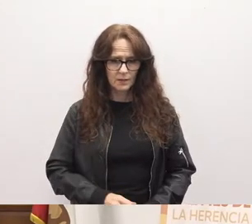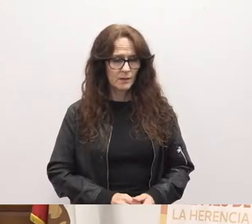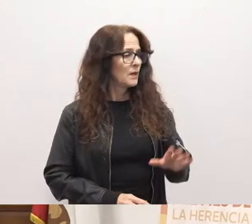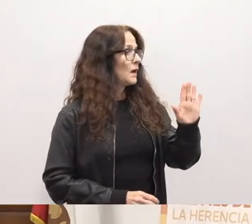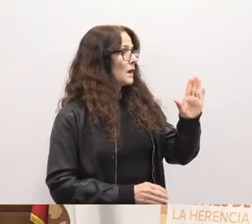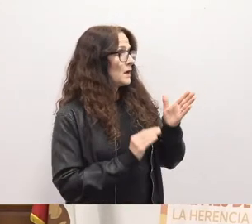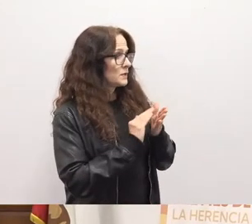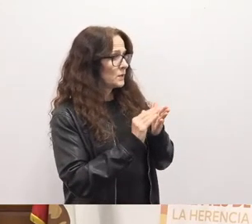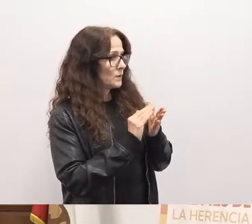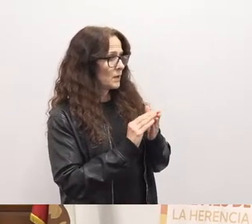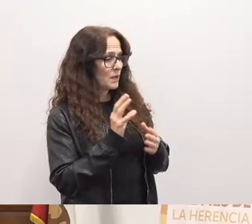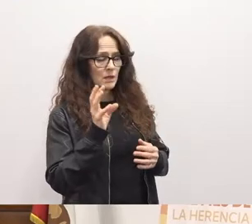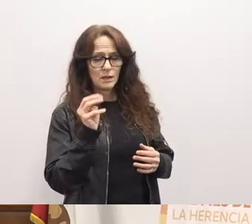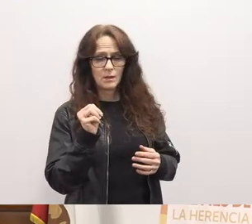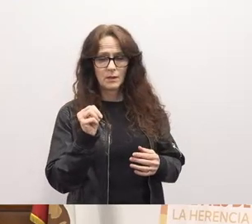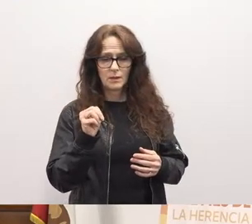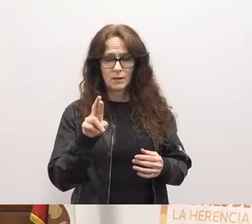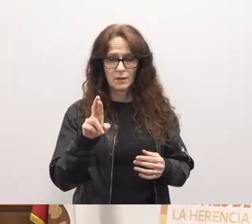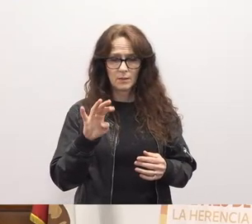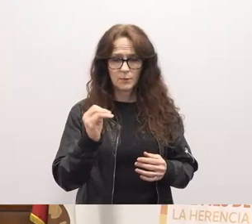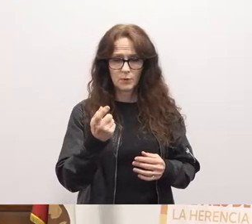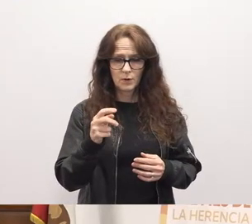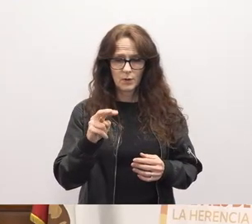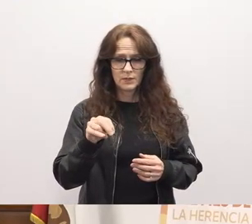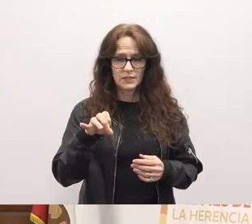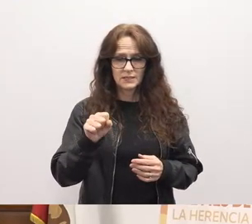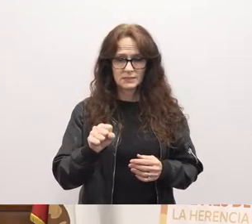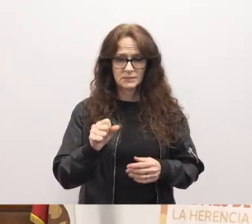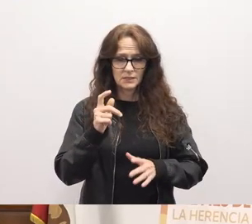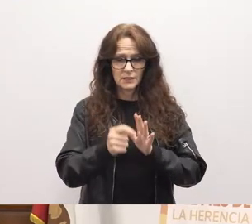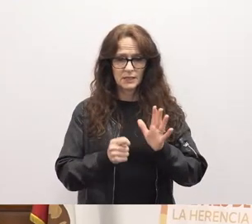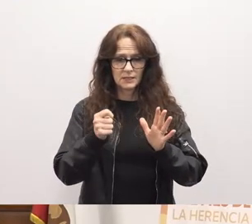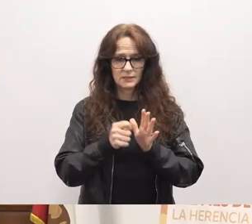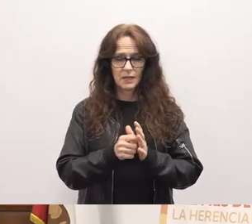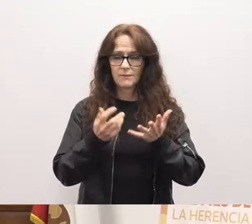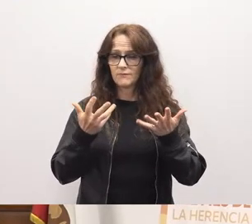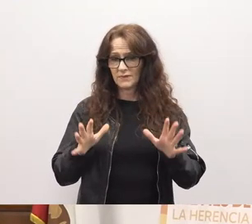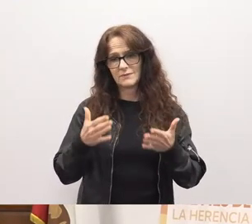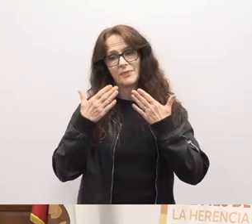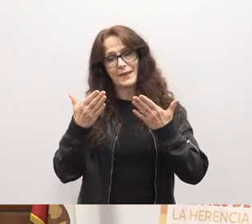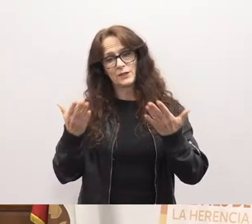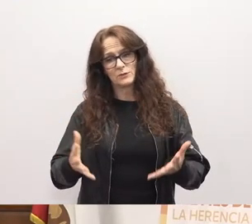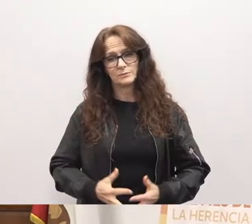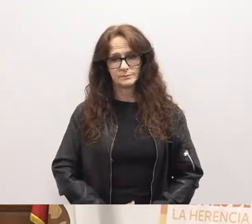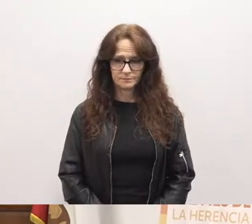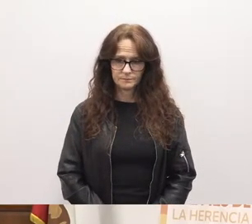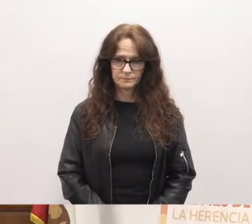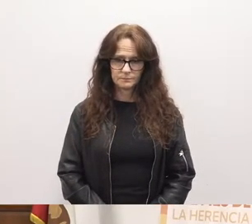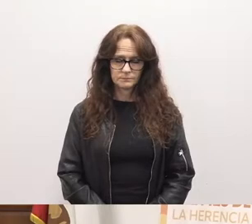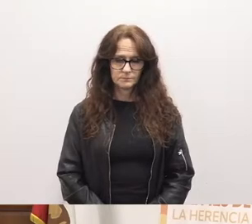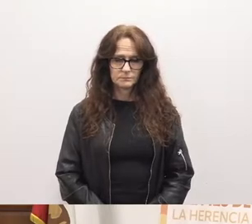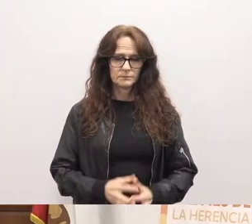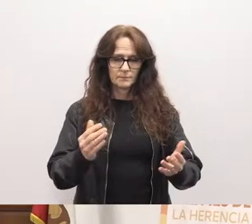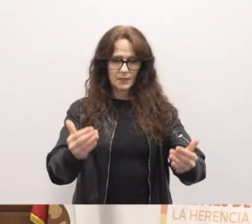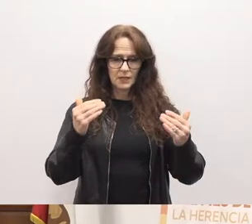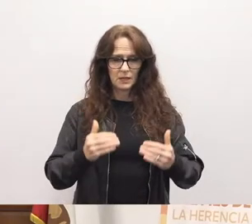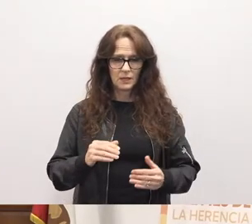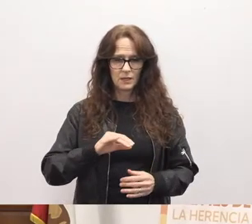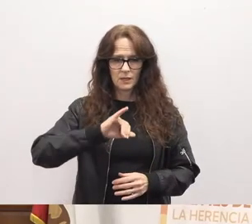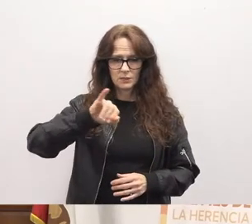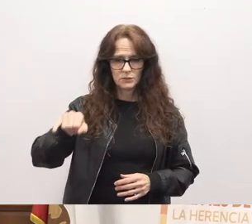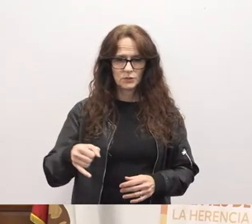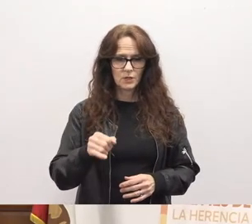Excuse me, Mr. Maronis, that's your time. Thank you. Next up, we have Jerlene.